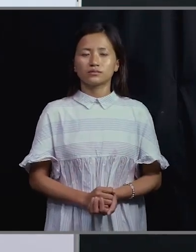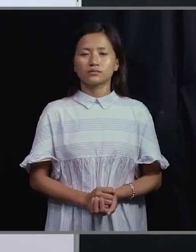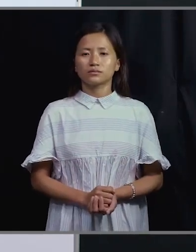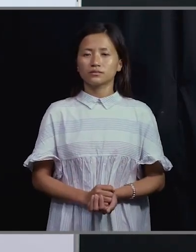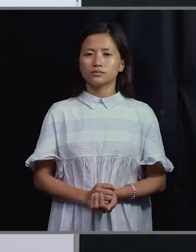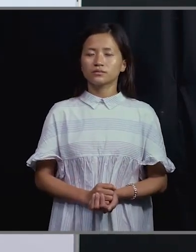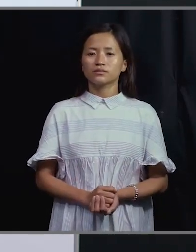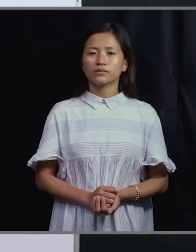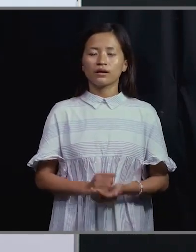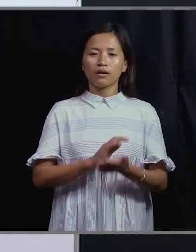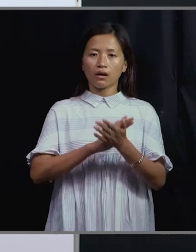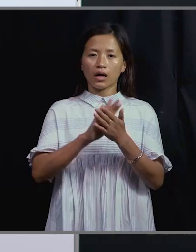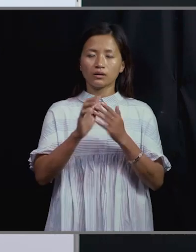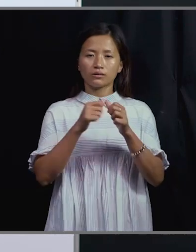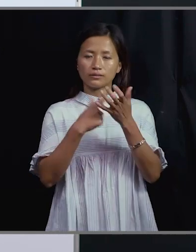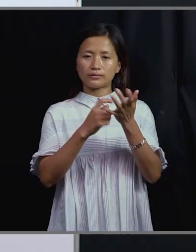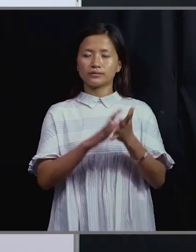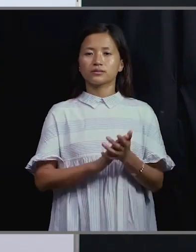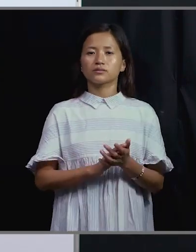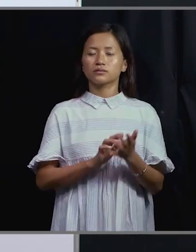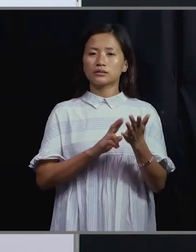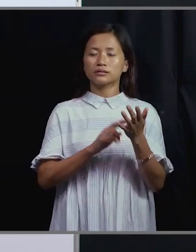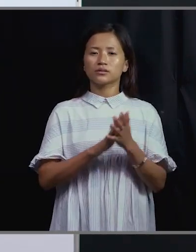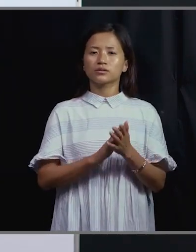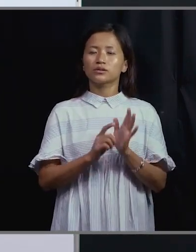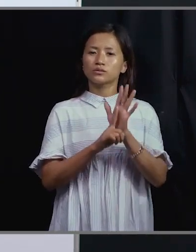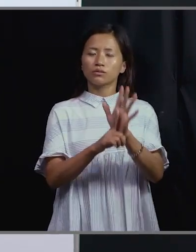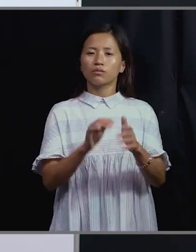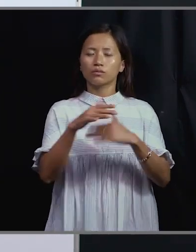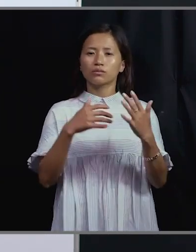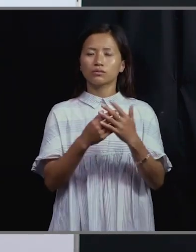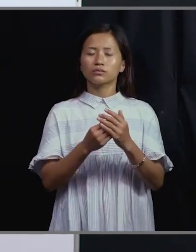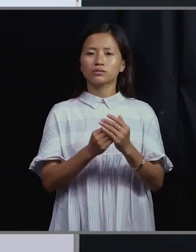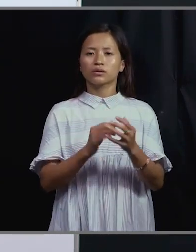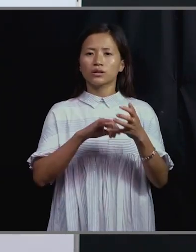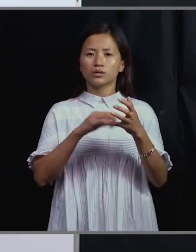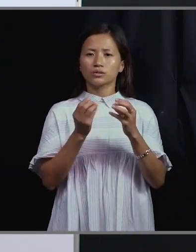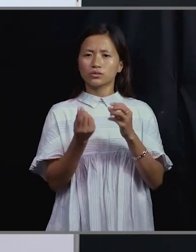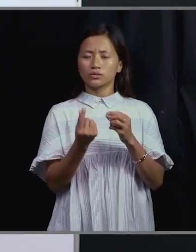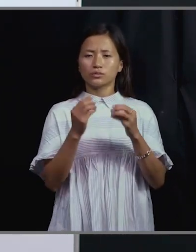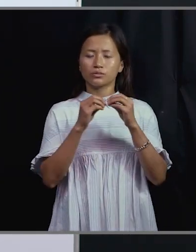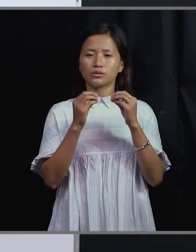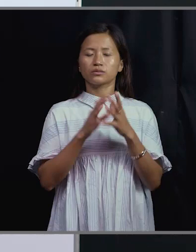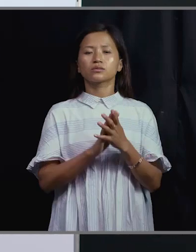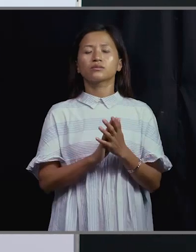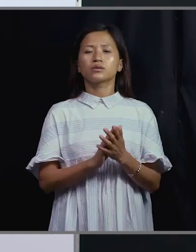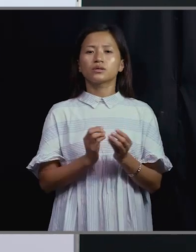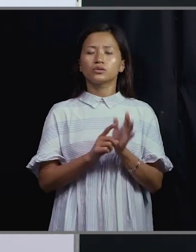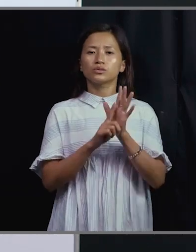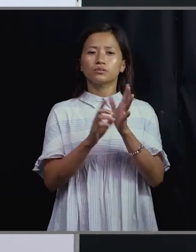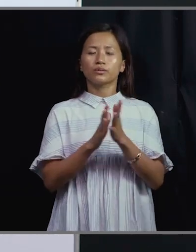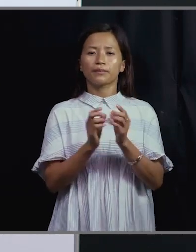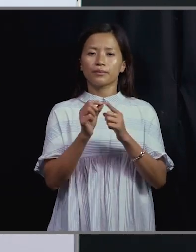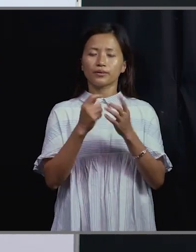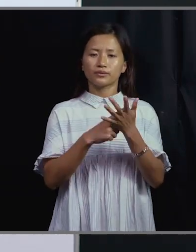Now haloarenes, they show all the typical electrophilic substitution reactions as shown by